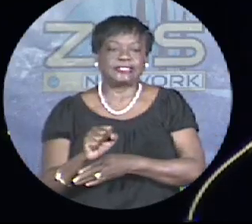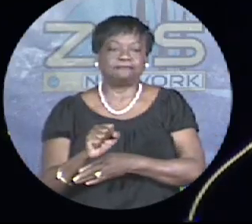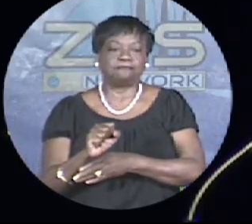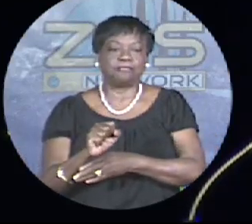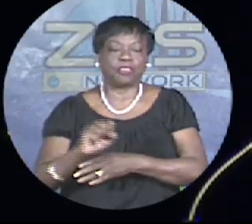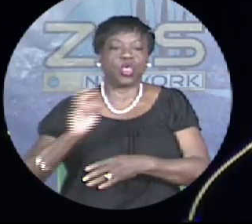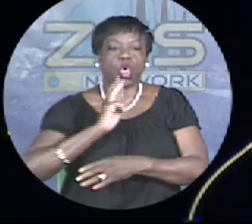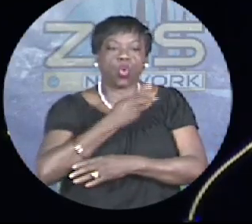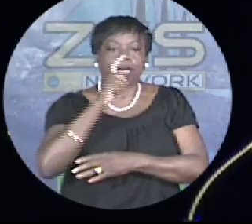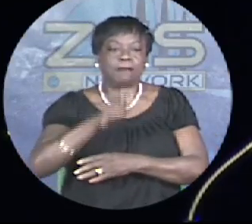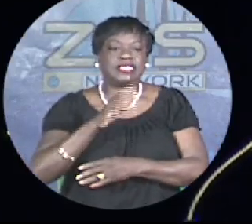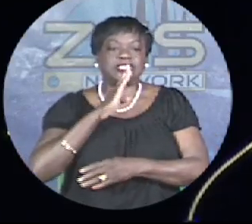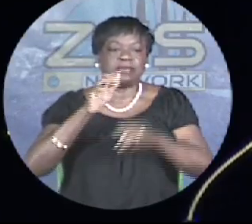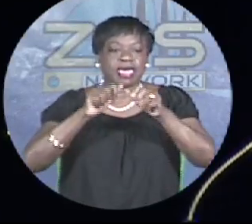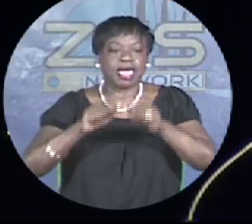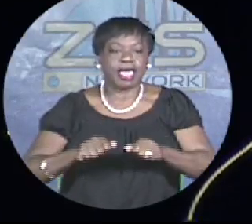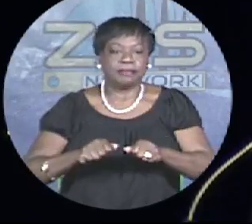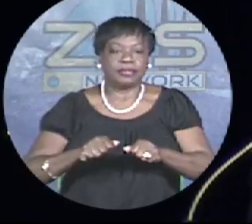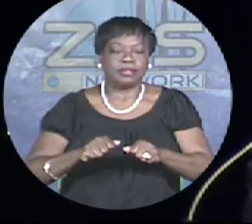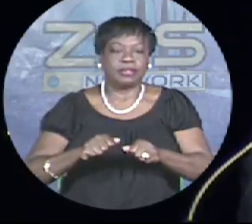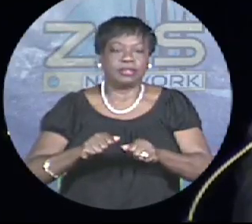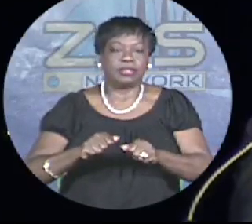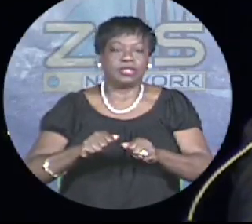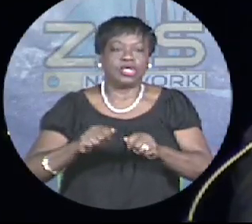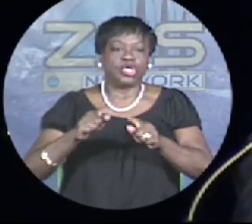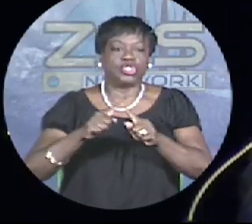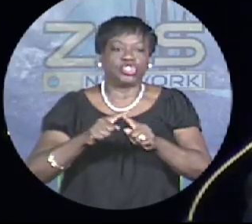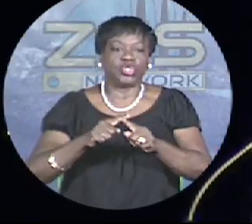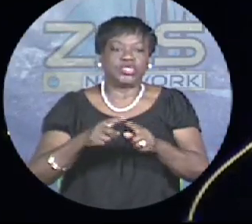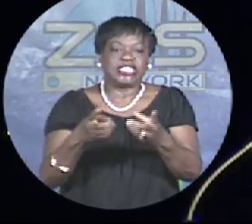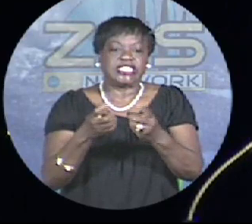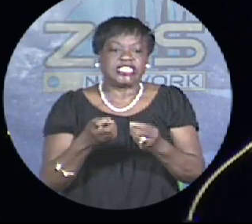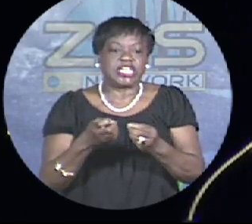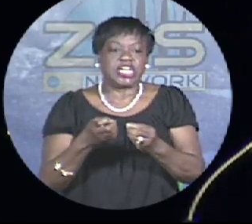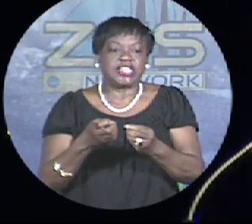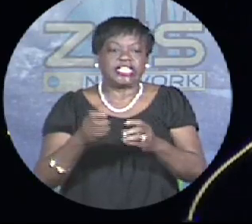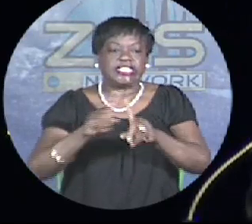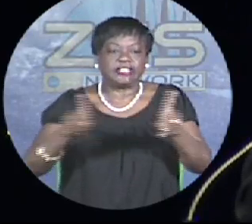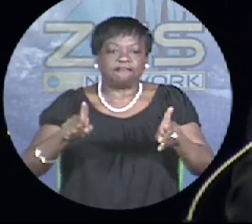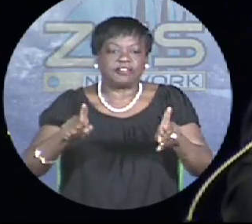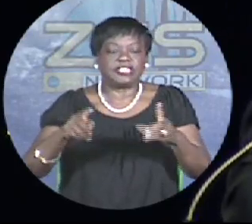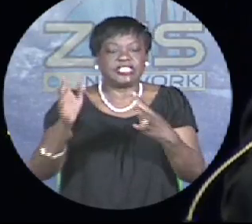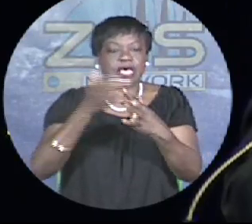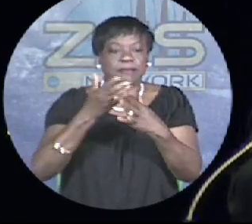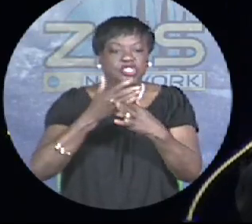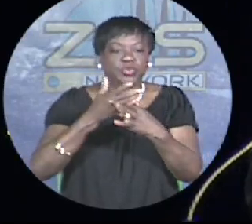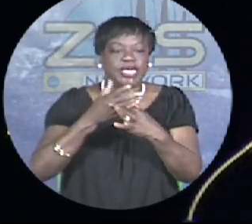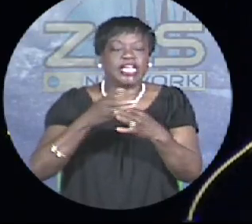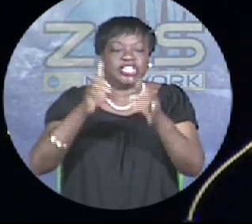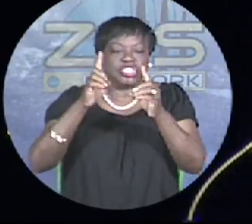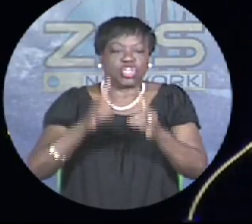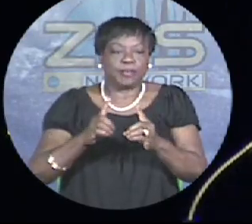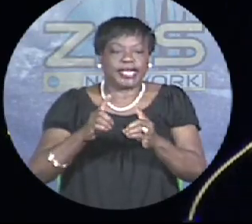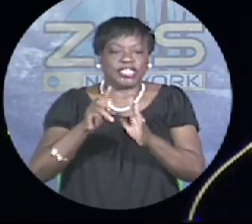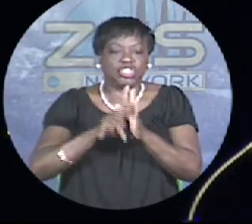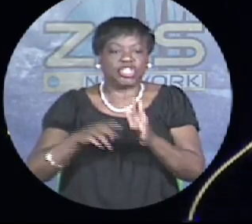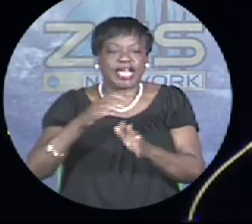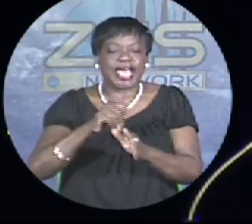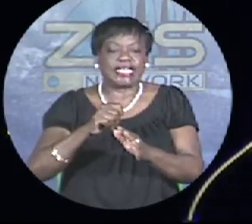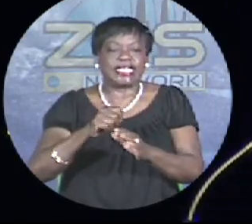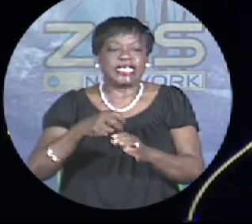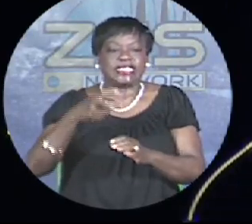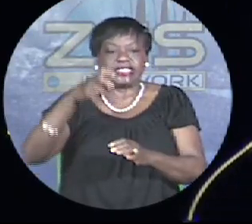We have to be able to discern the difference between determination and